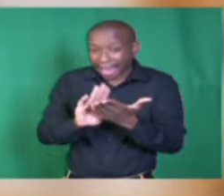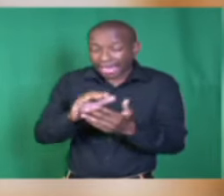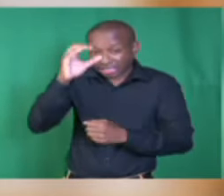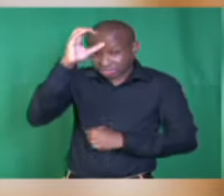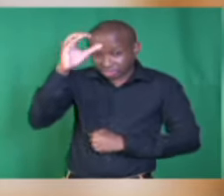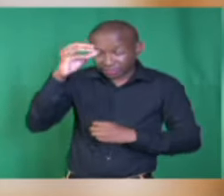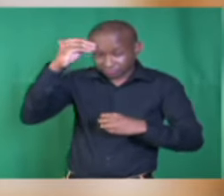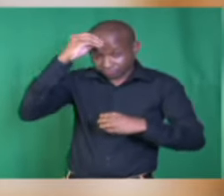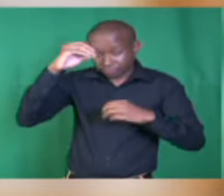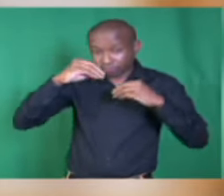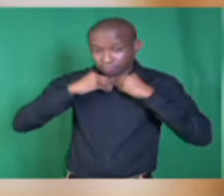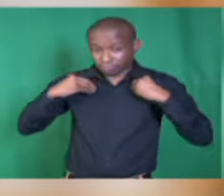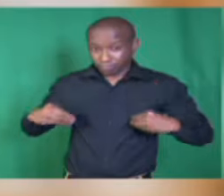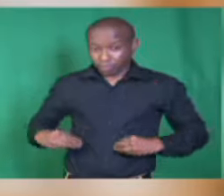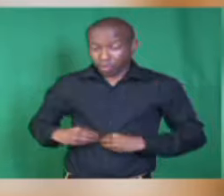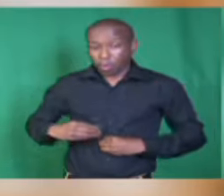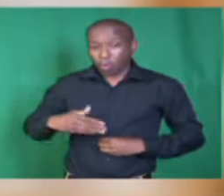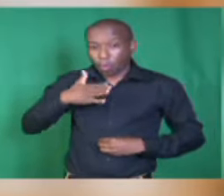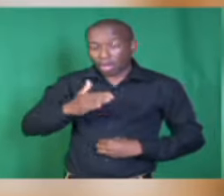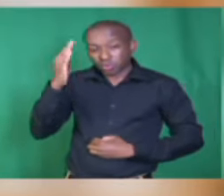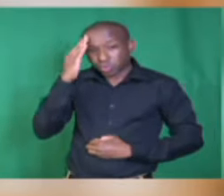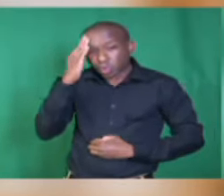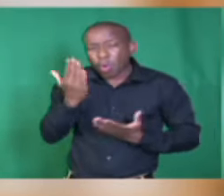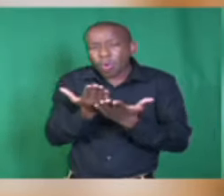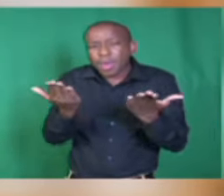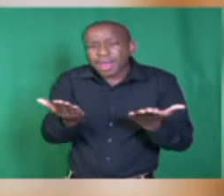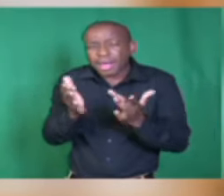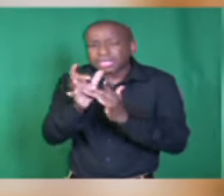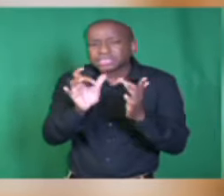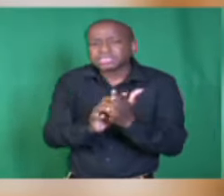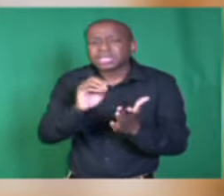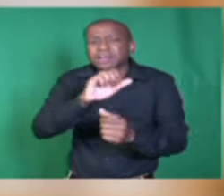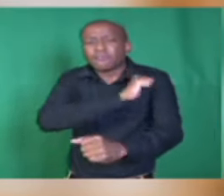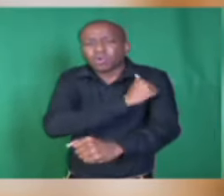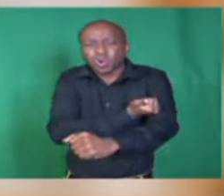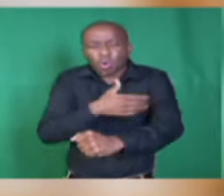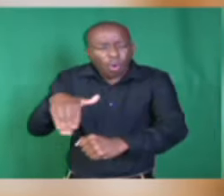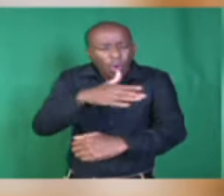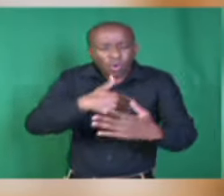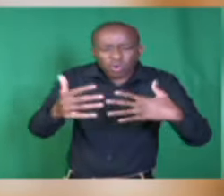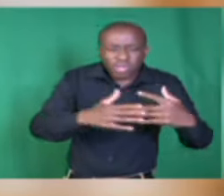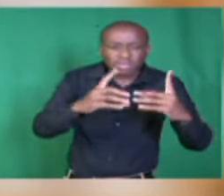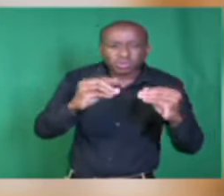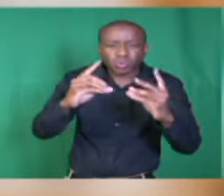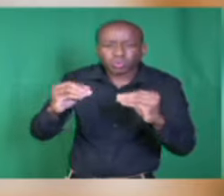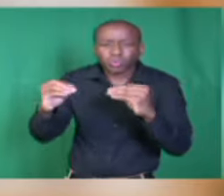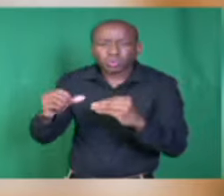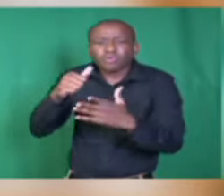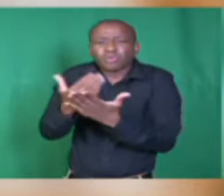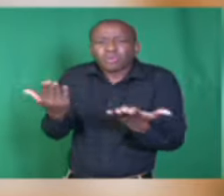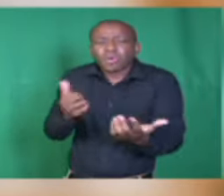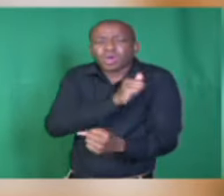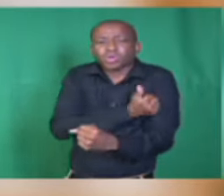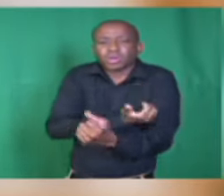priest wanted to know where Jesus Christ got the authority to do all the things that Jesus was doing. He